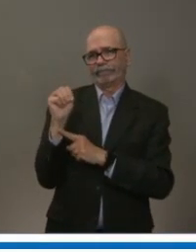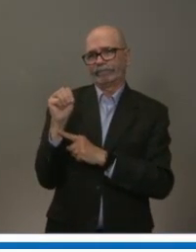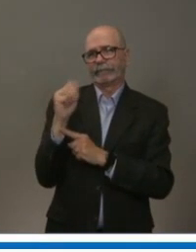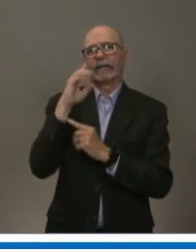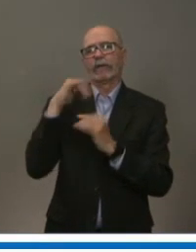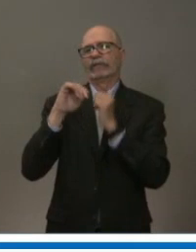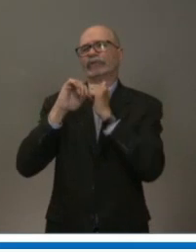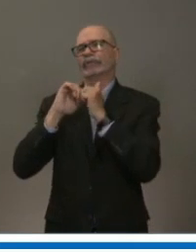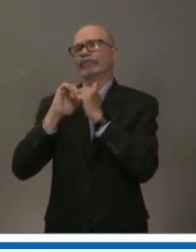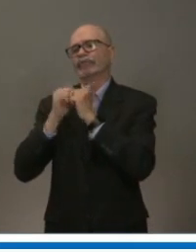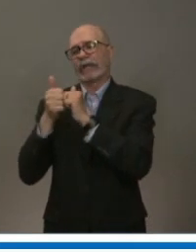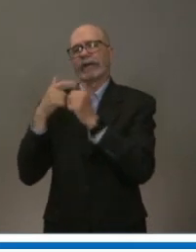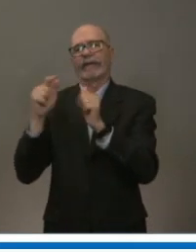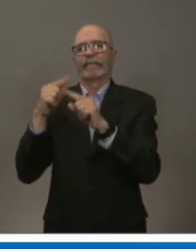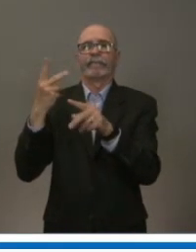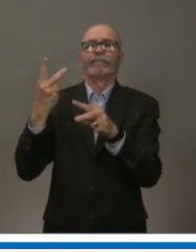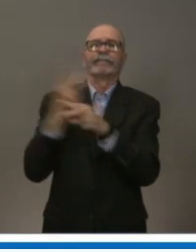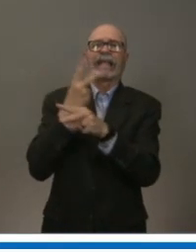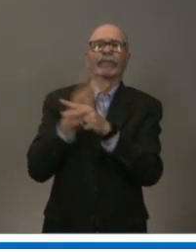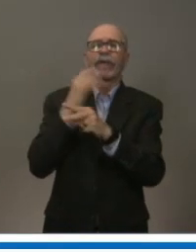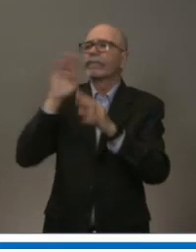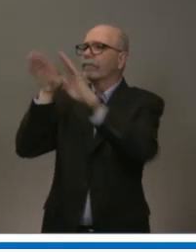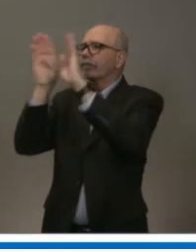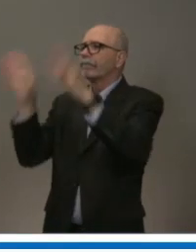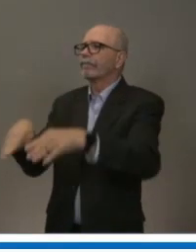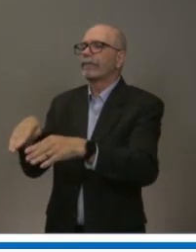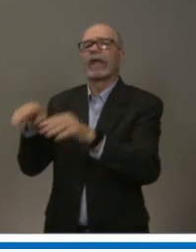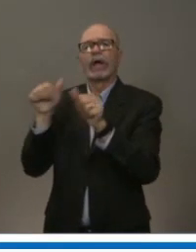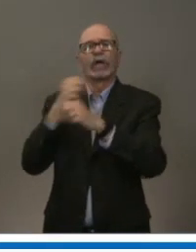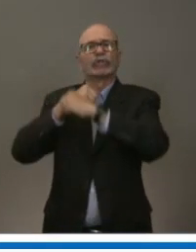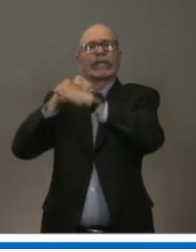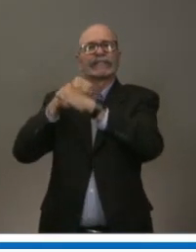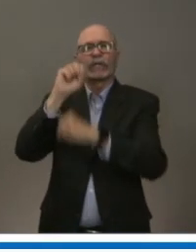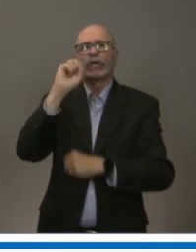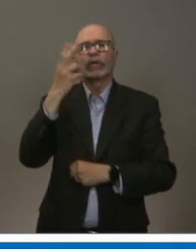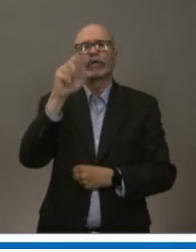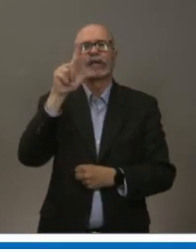are on their way now. That would be through Department of Housing.